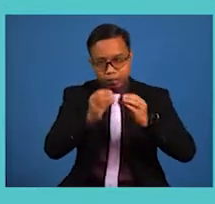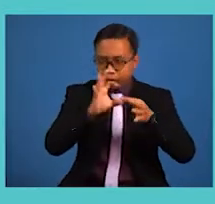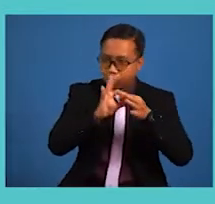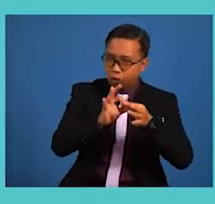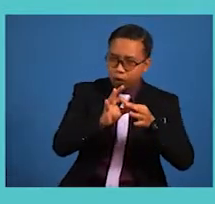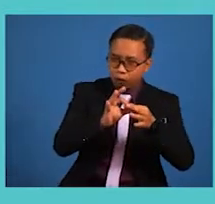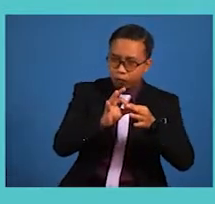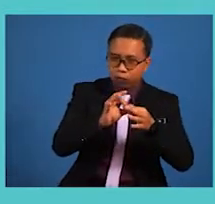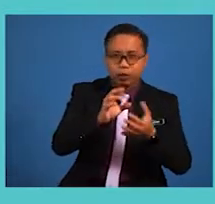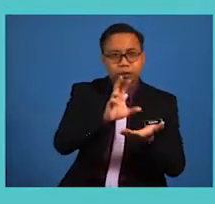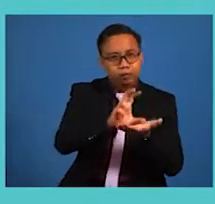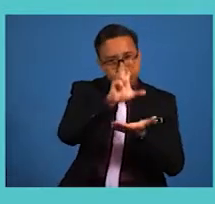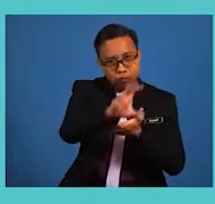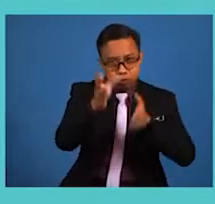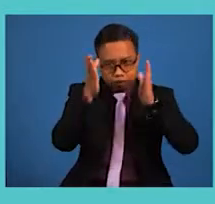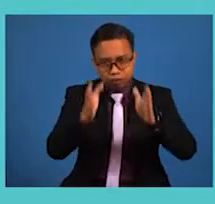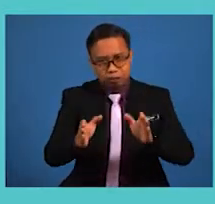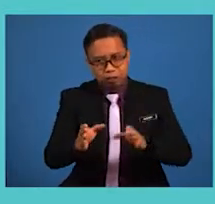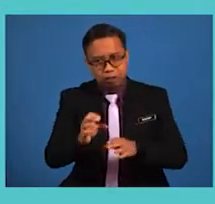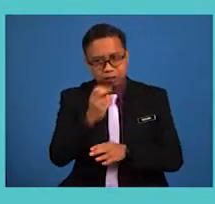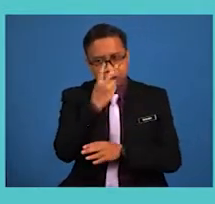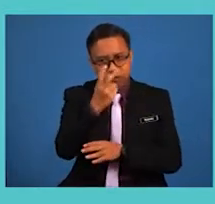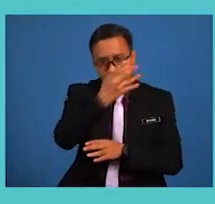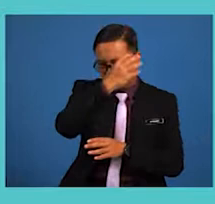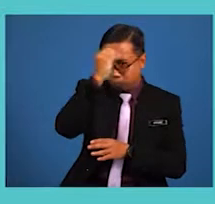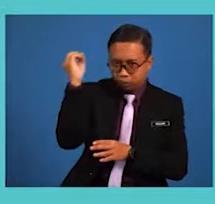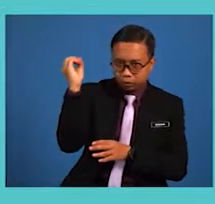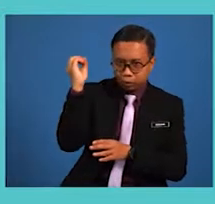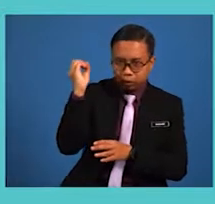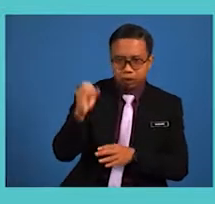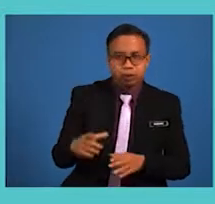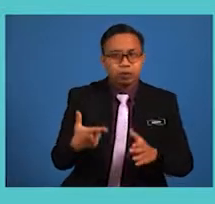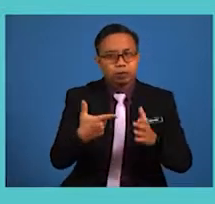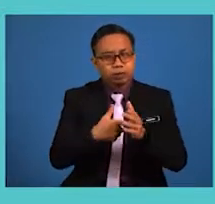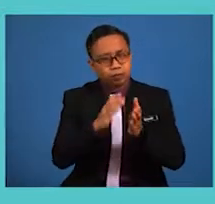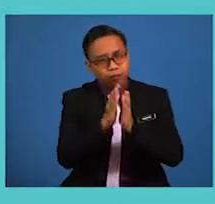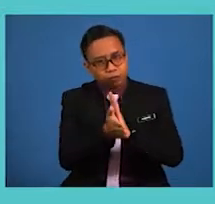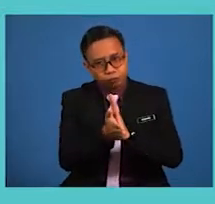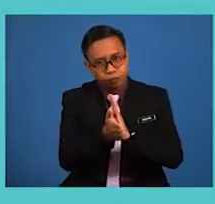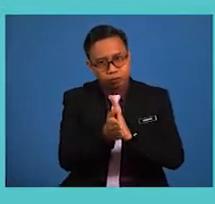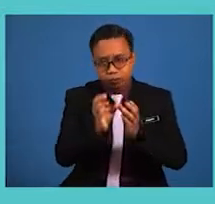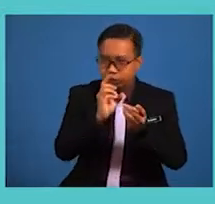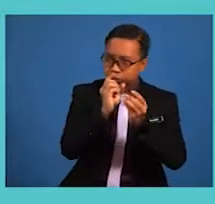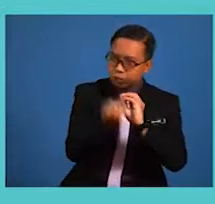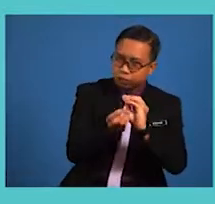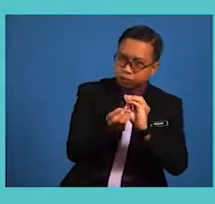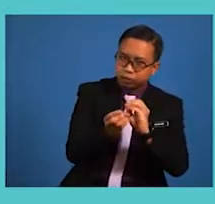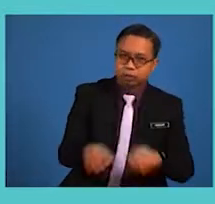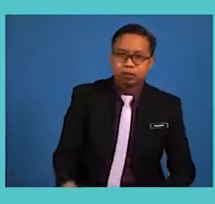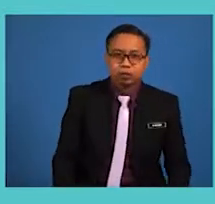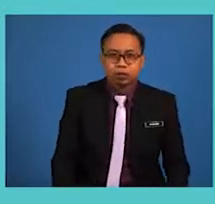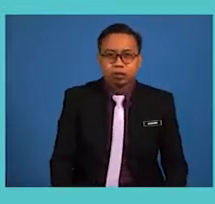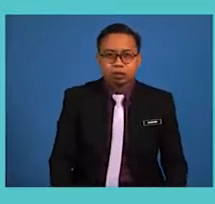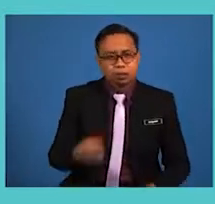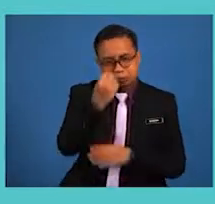and clearly, it is missing entirely. Therefore, it changes the information totally. We